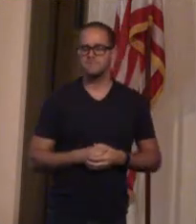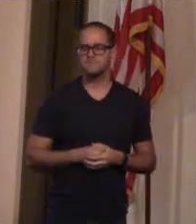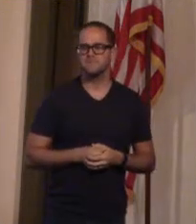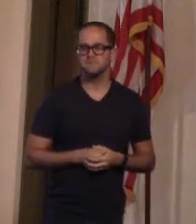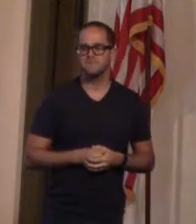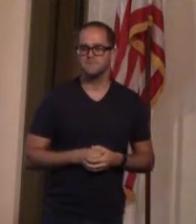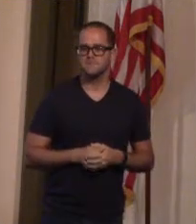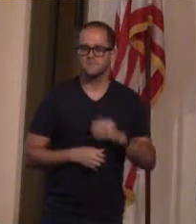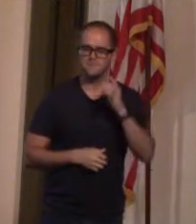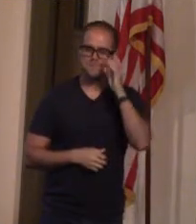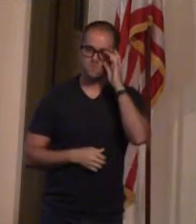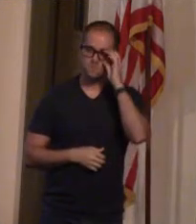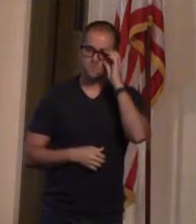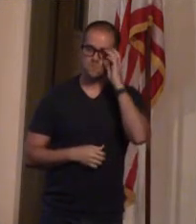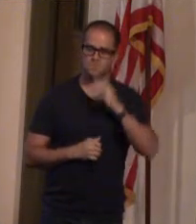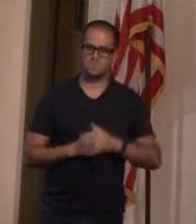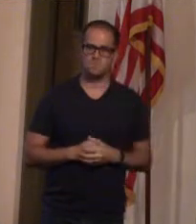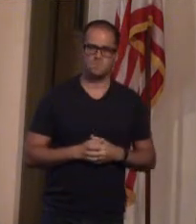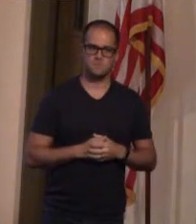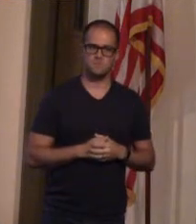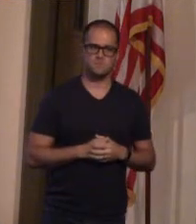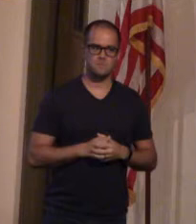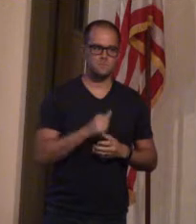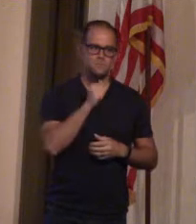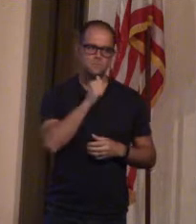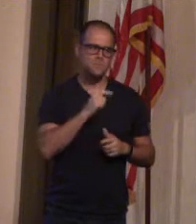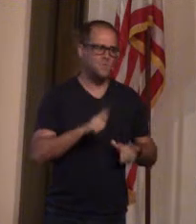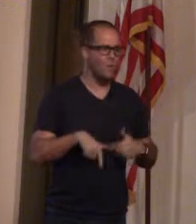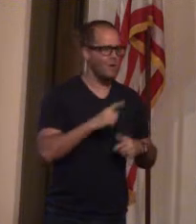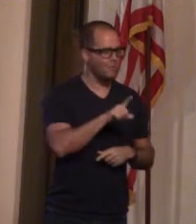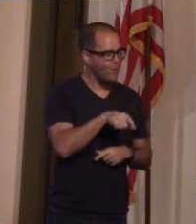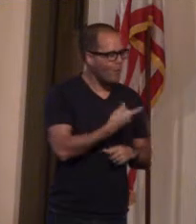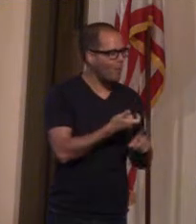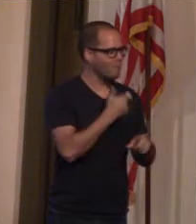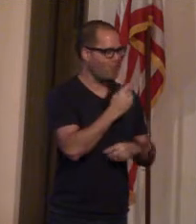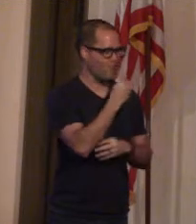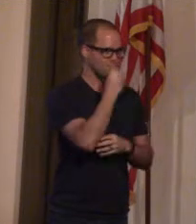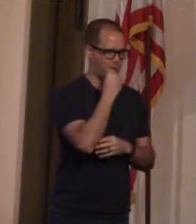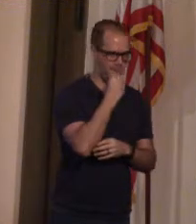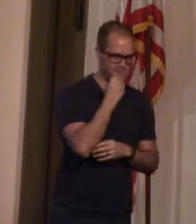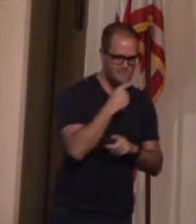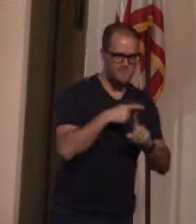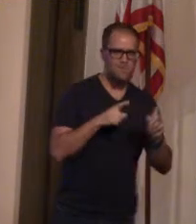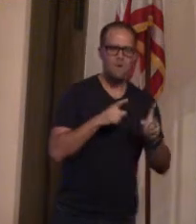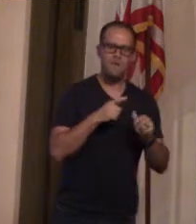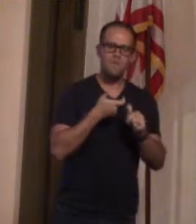his power for personal gain, this is what he would use it for.